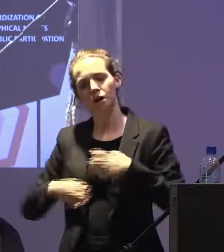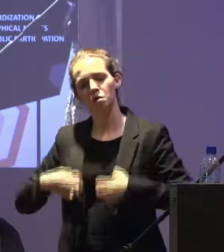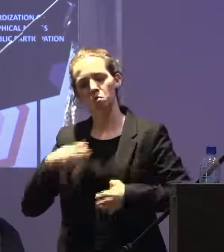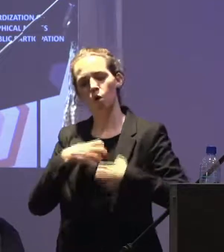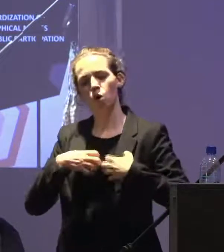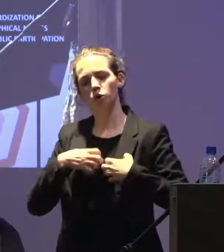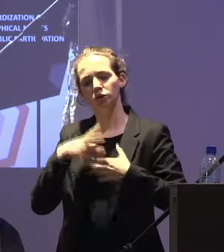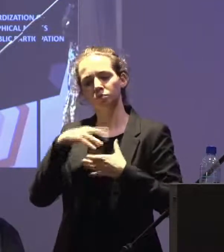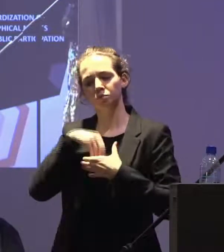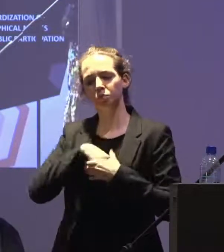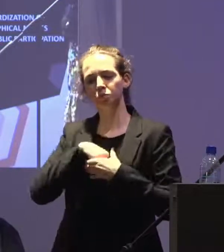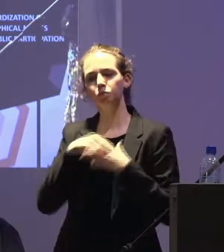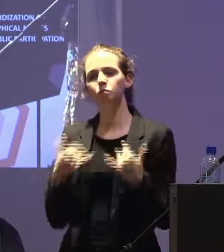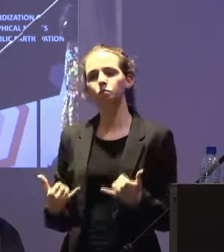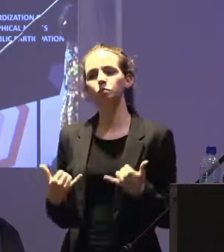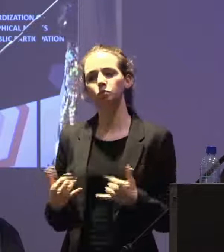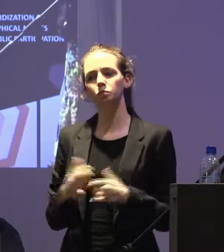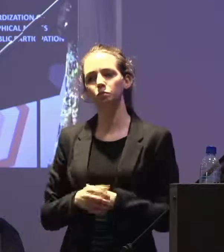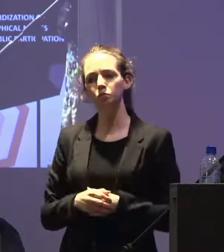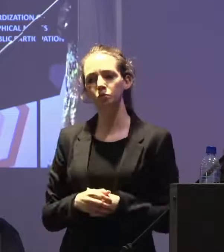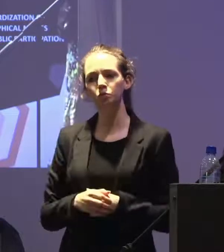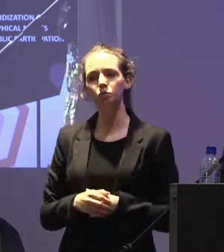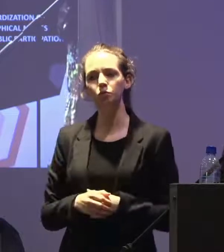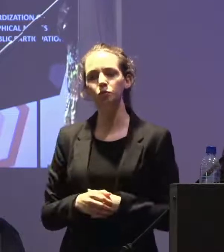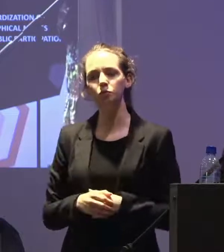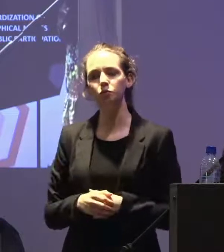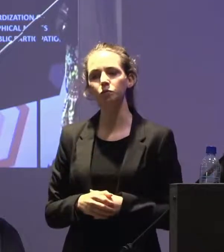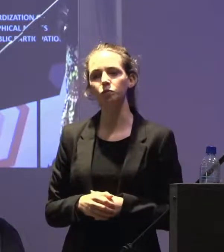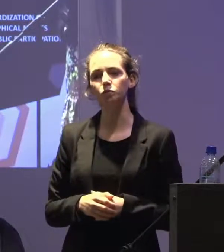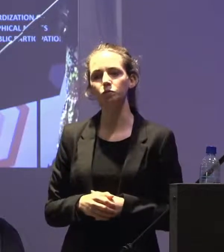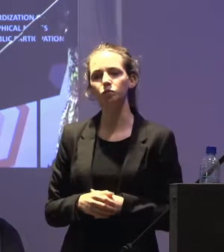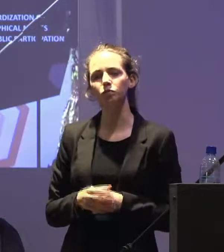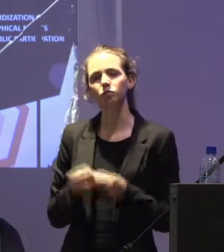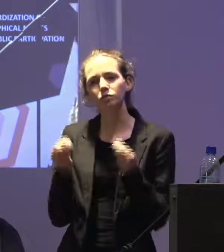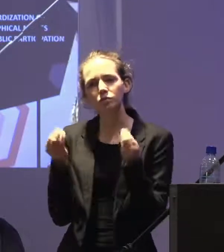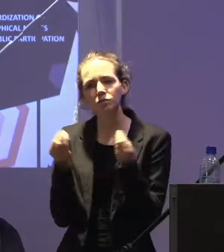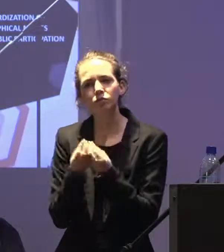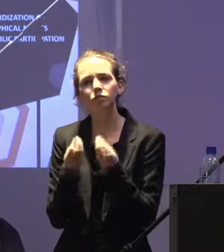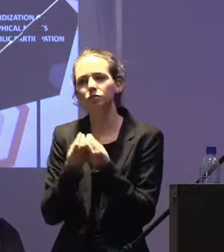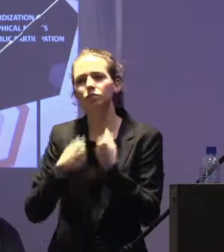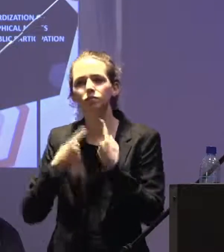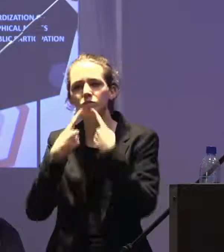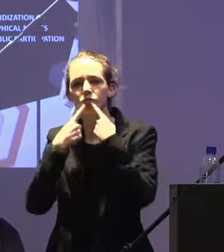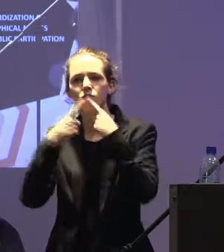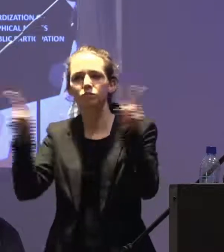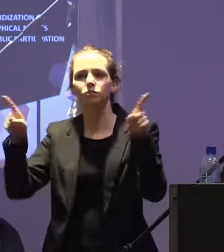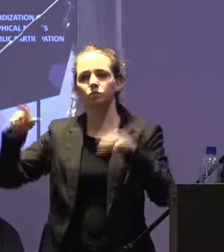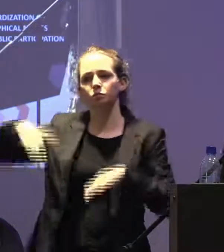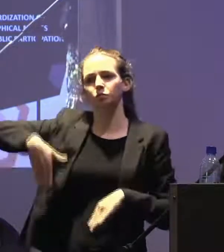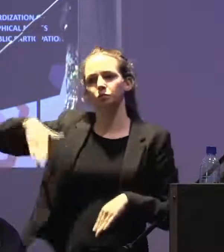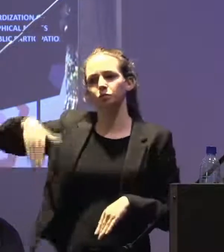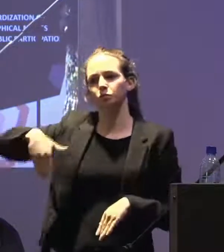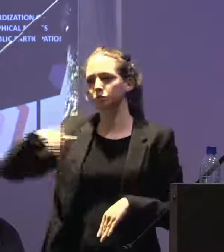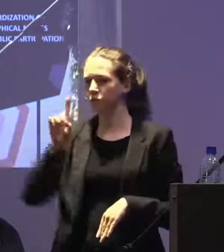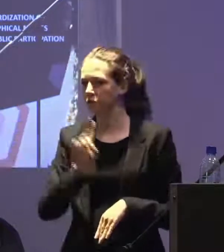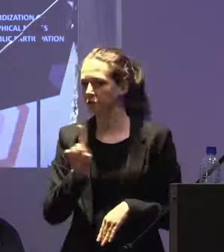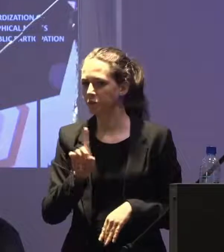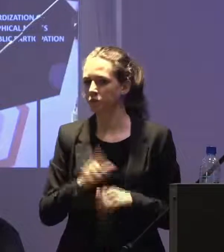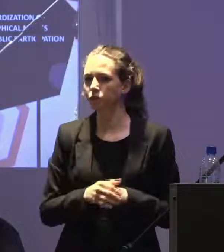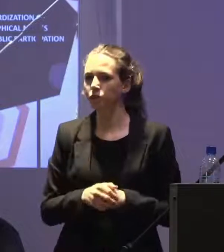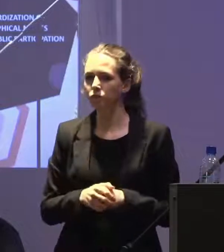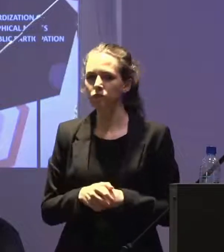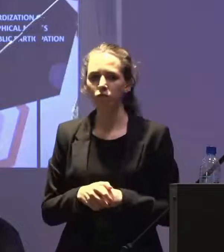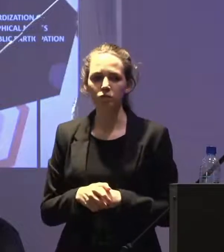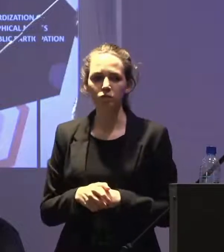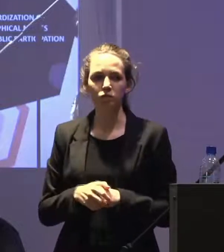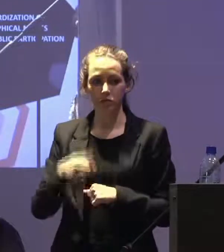emotions. There's one thing I think I didn't disclose or declare here, Deputy Chair. I